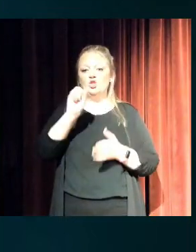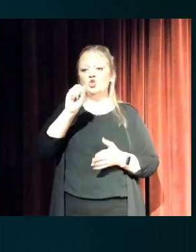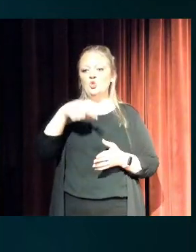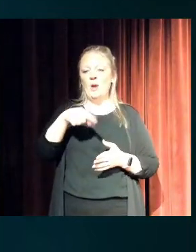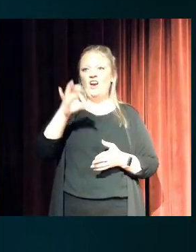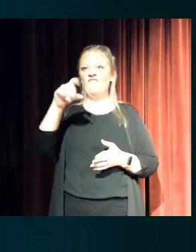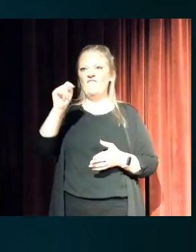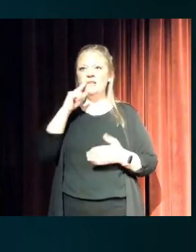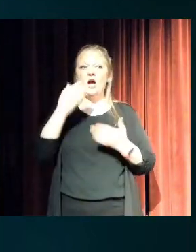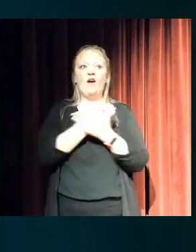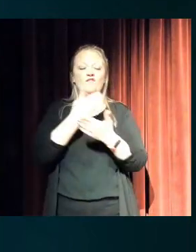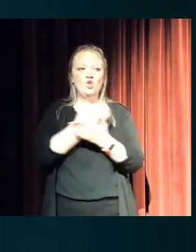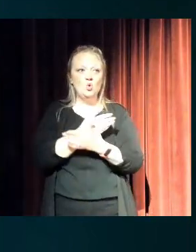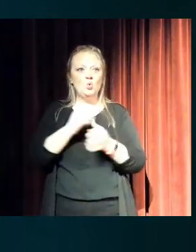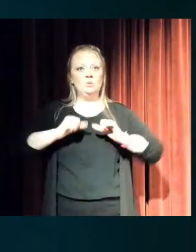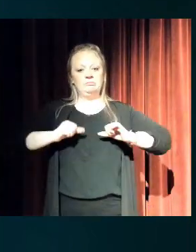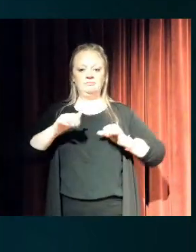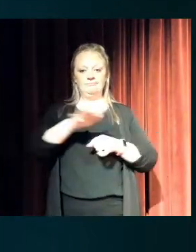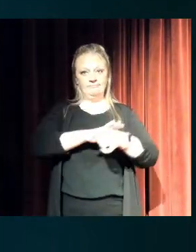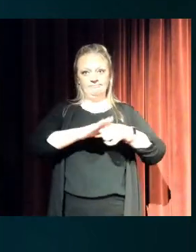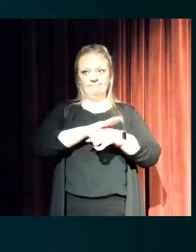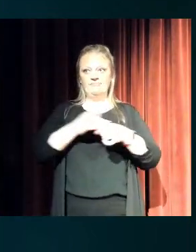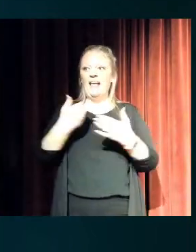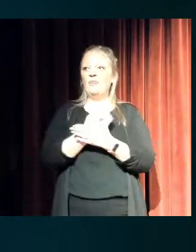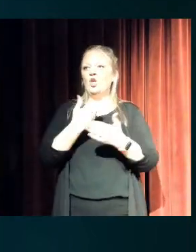of new space at the park.